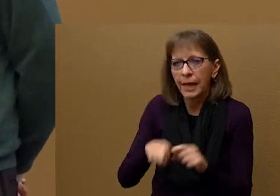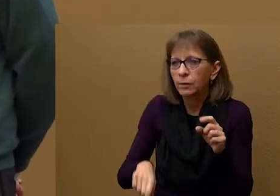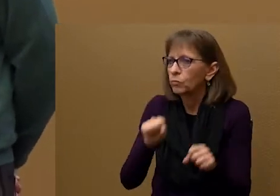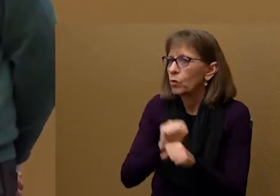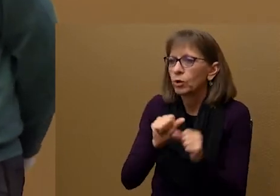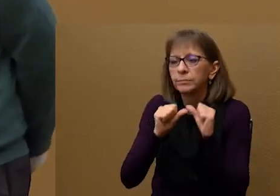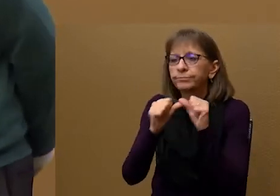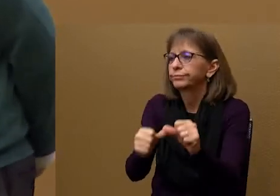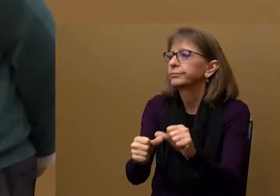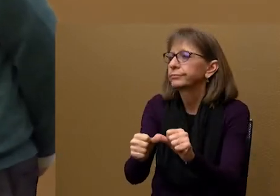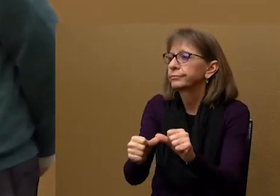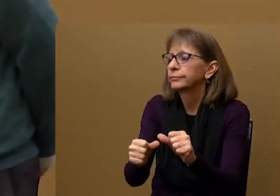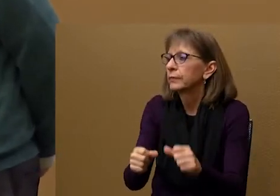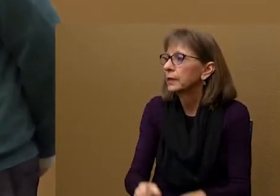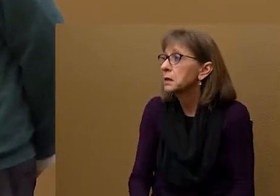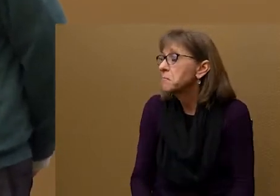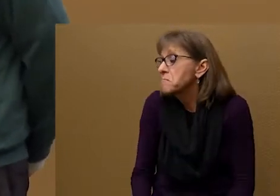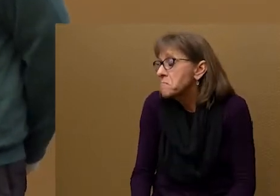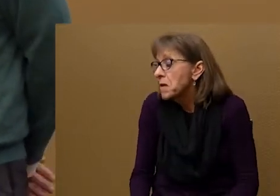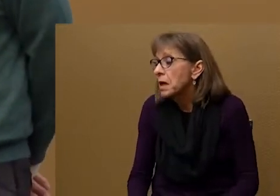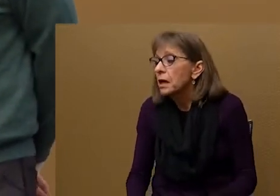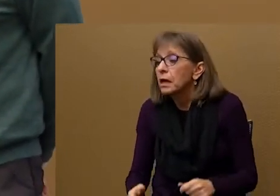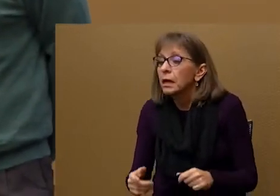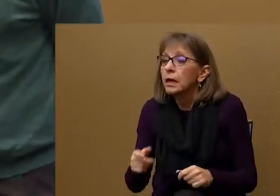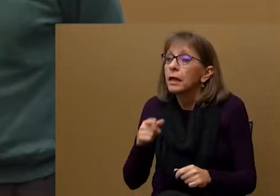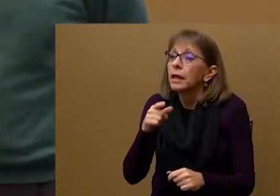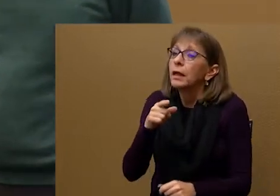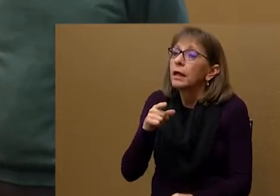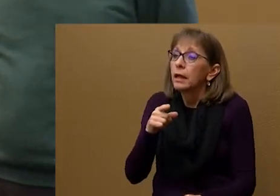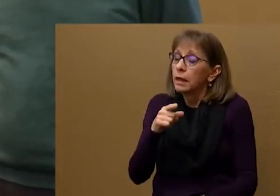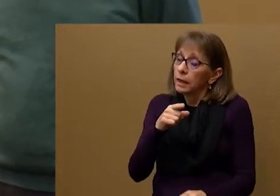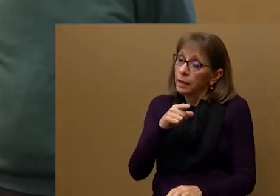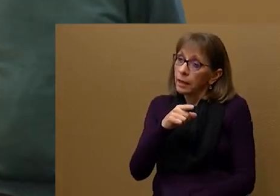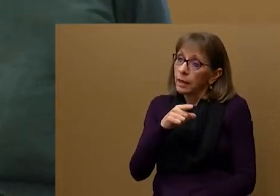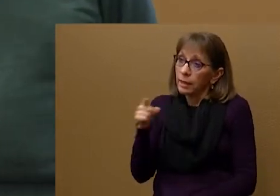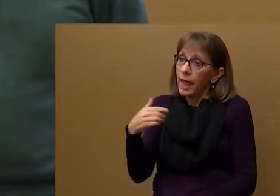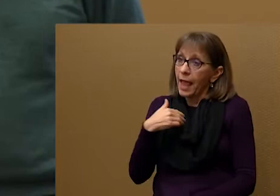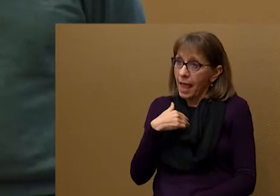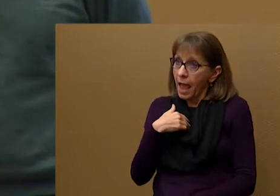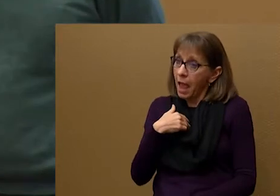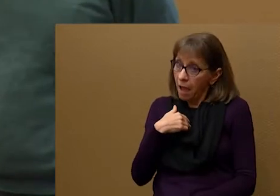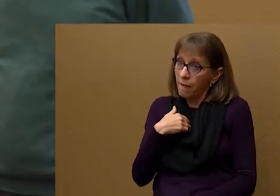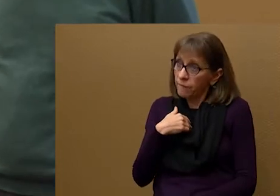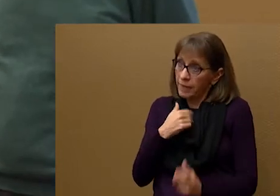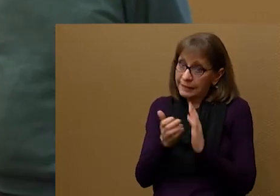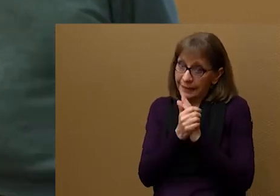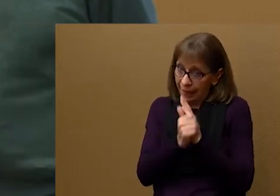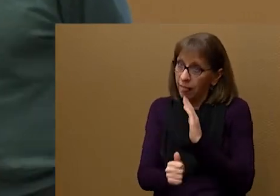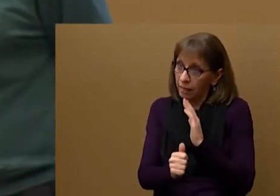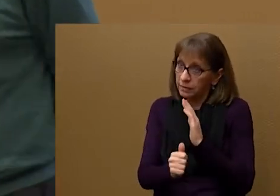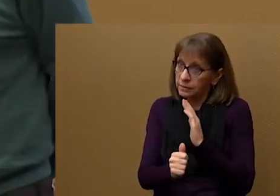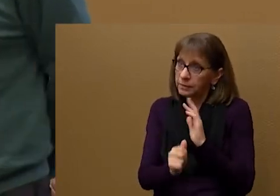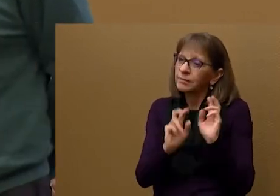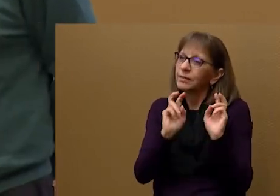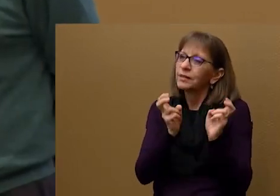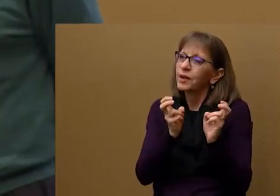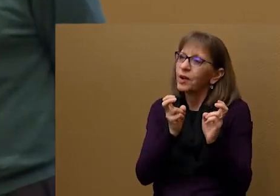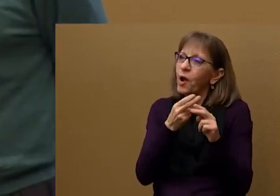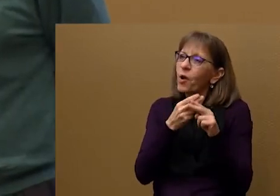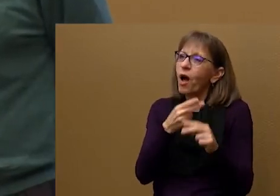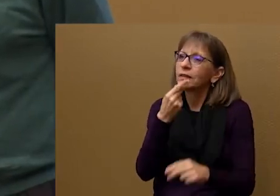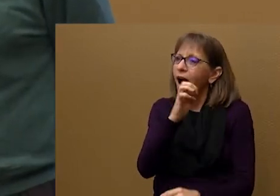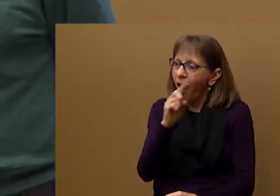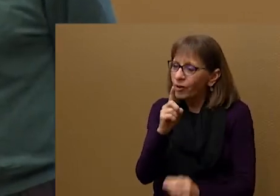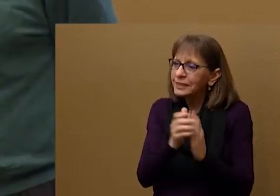jobs. Keep their employment opportunities. They have the hard skills to do the